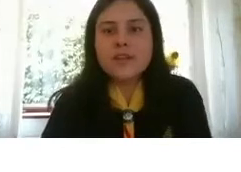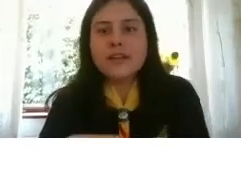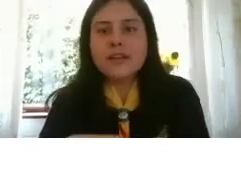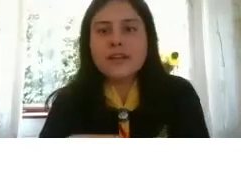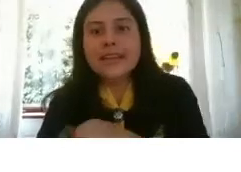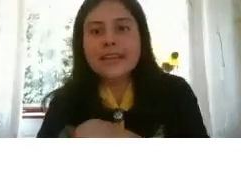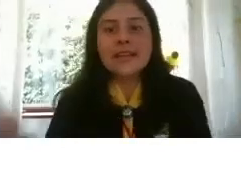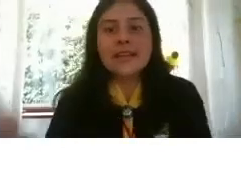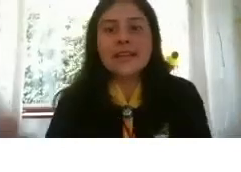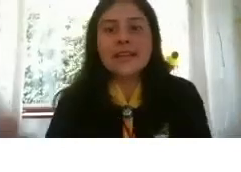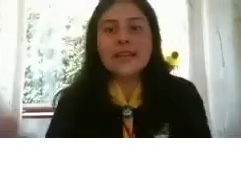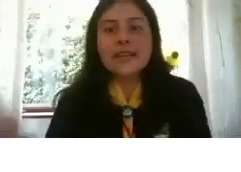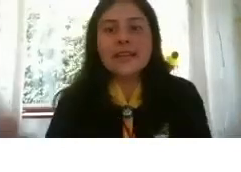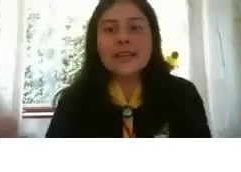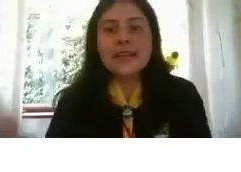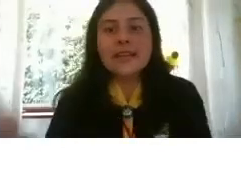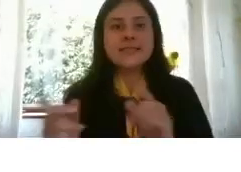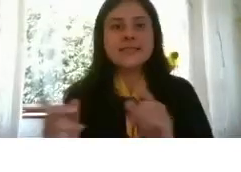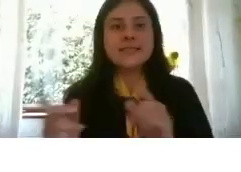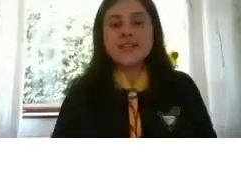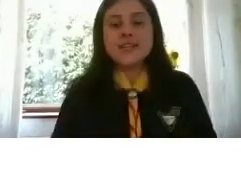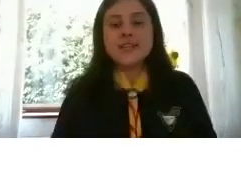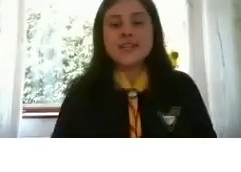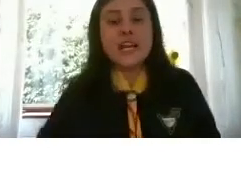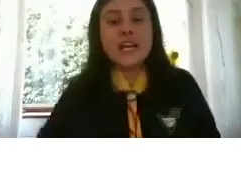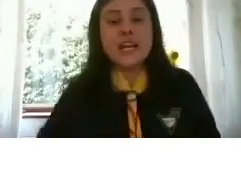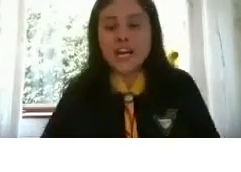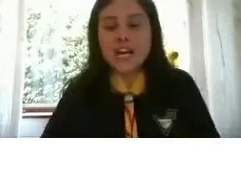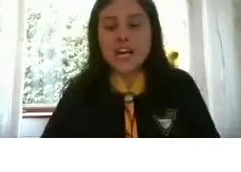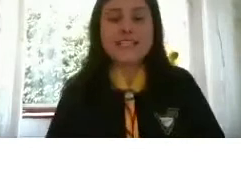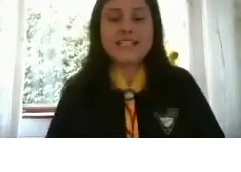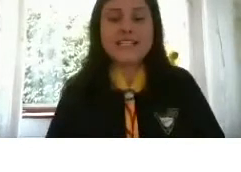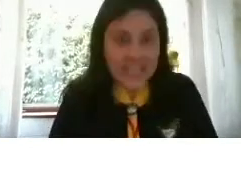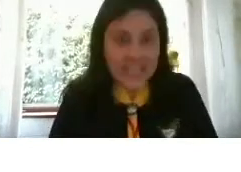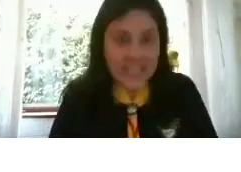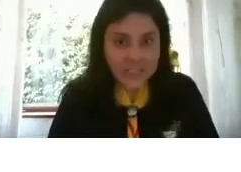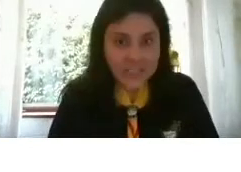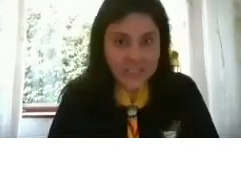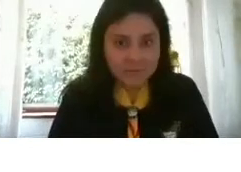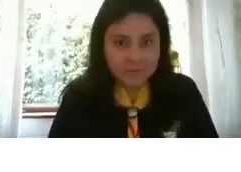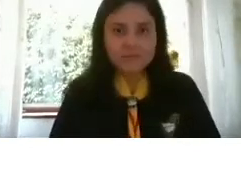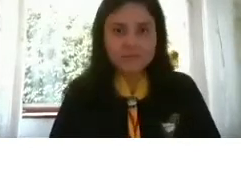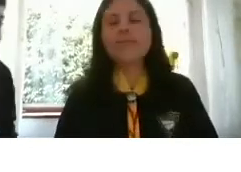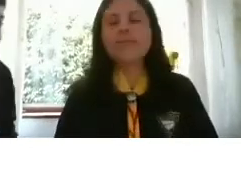done the right-handed, and if you were left-handed, you can do that one as well with the opposite hands. And you need to learn 100